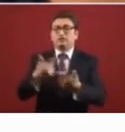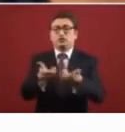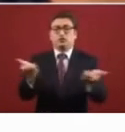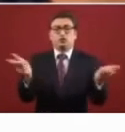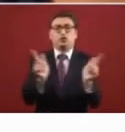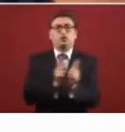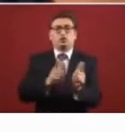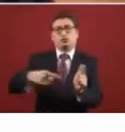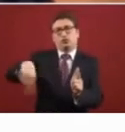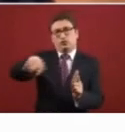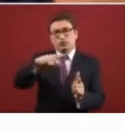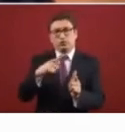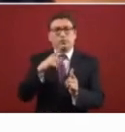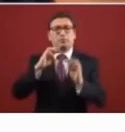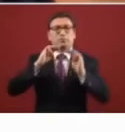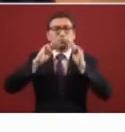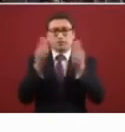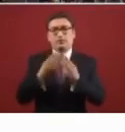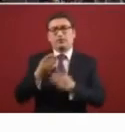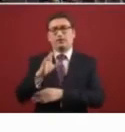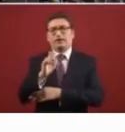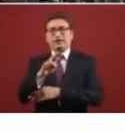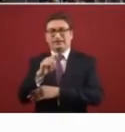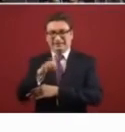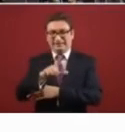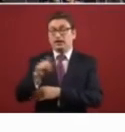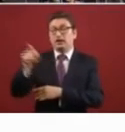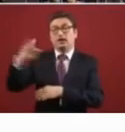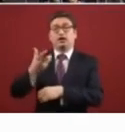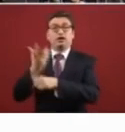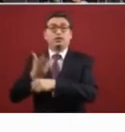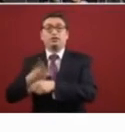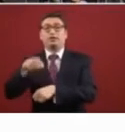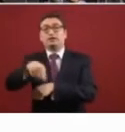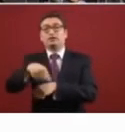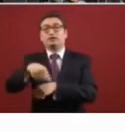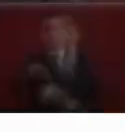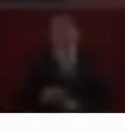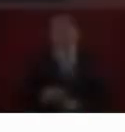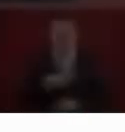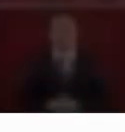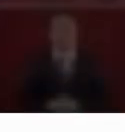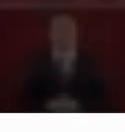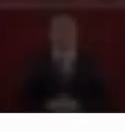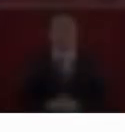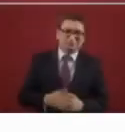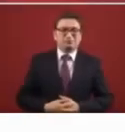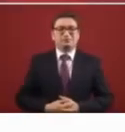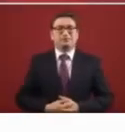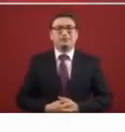cárteles por parte del gobierno de Estados Unidos como organizaciones terroristas.